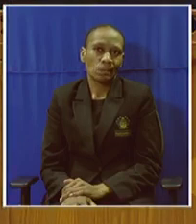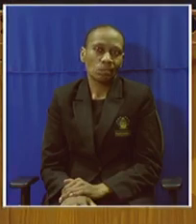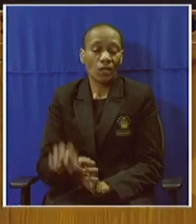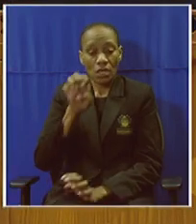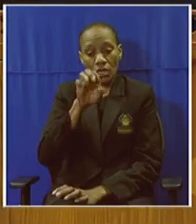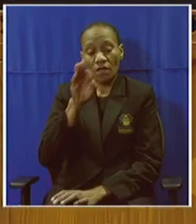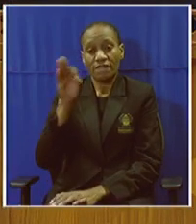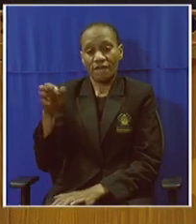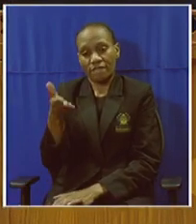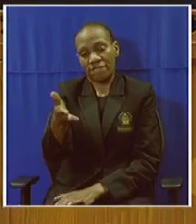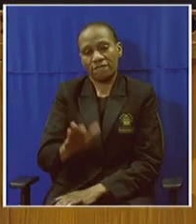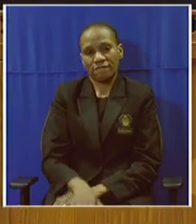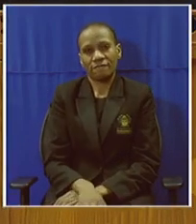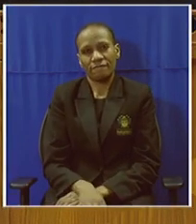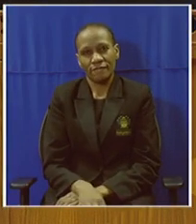EFF.